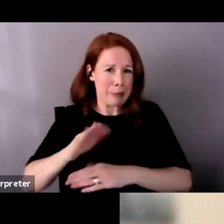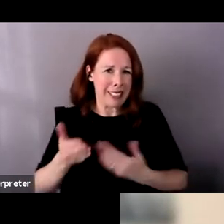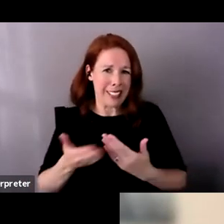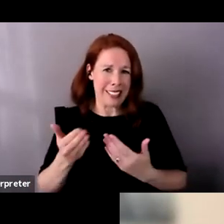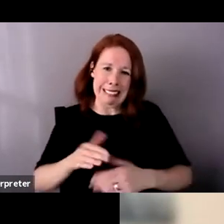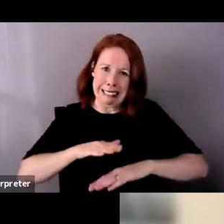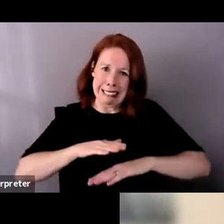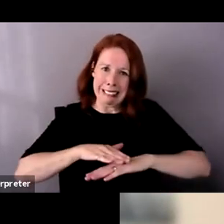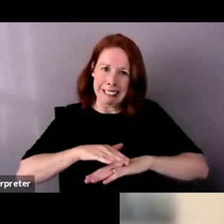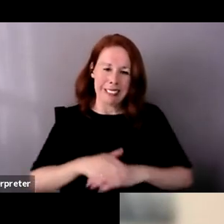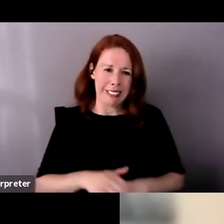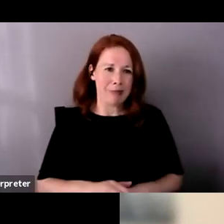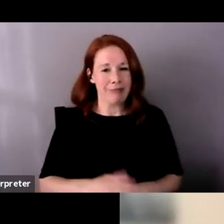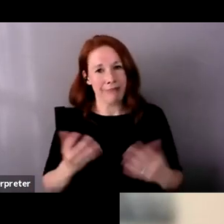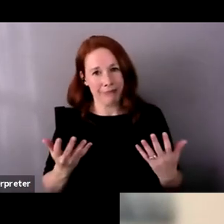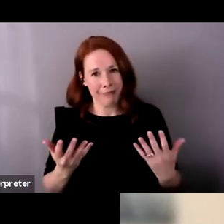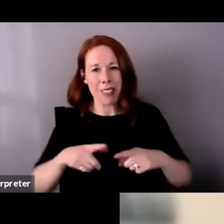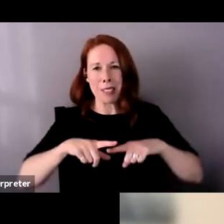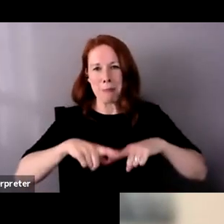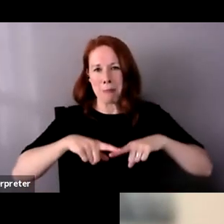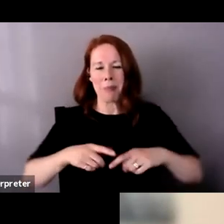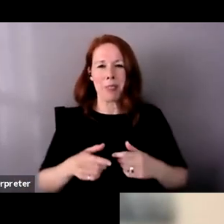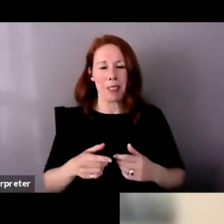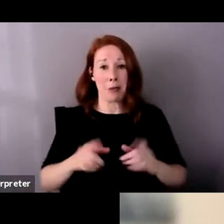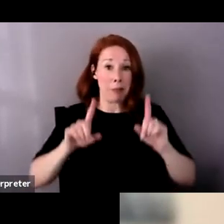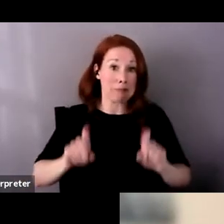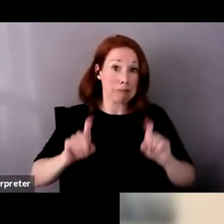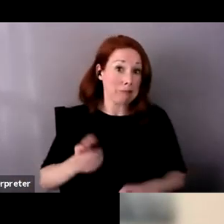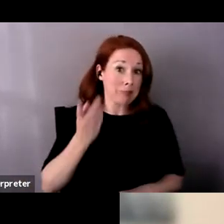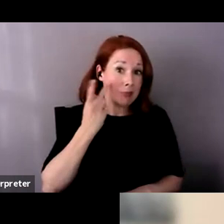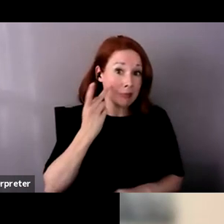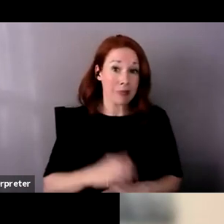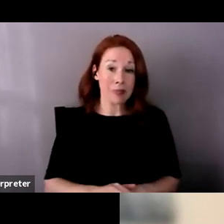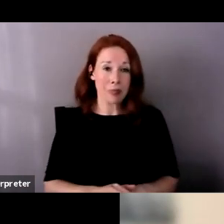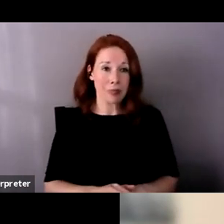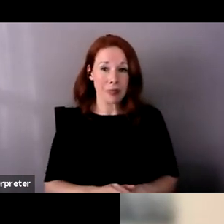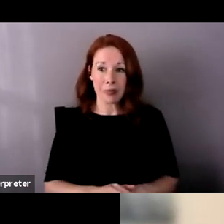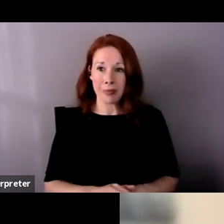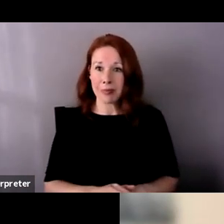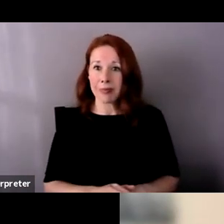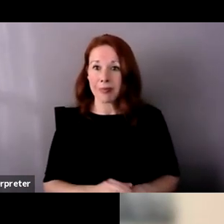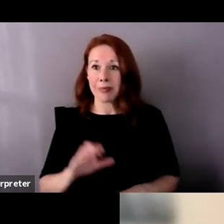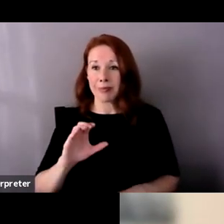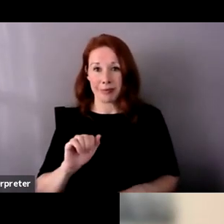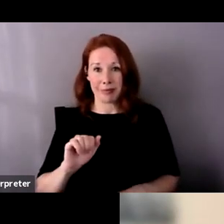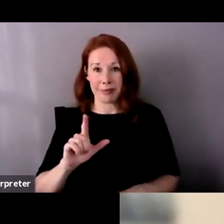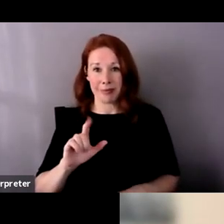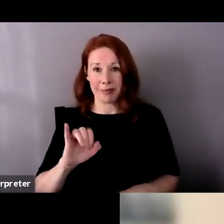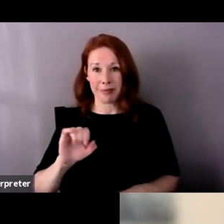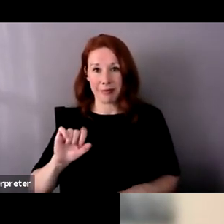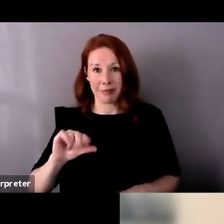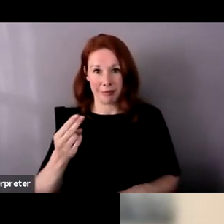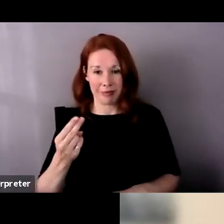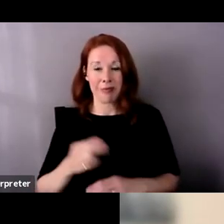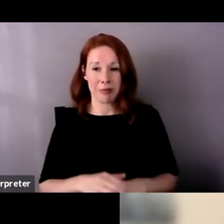But obviously it would all have to be trialed and tested. You automatically, you know, in terms of your